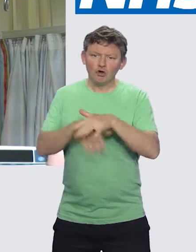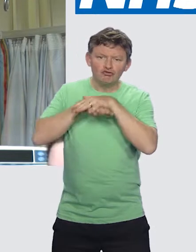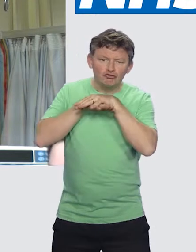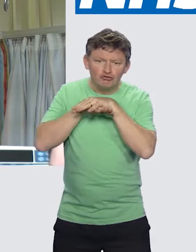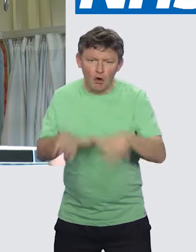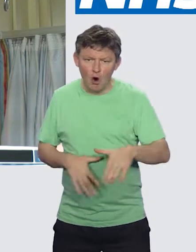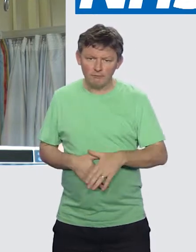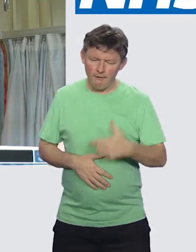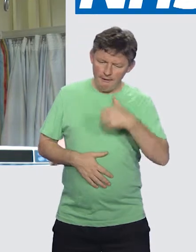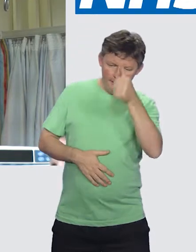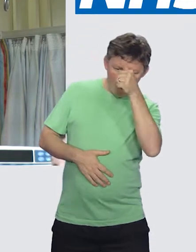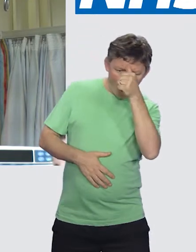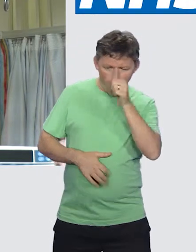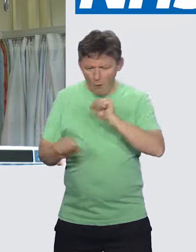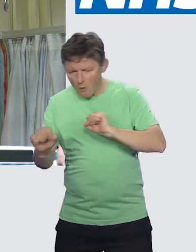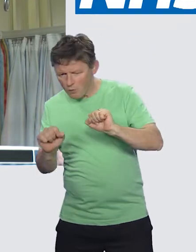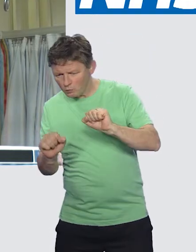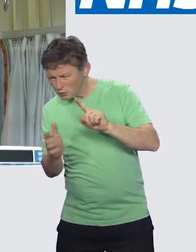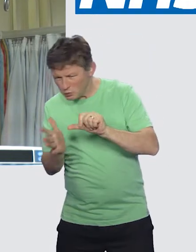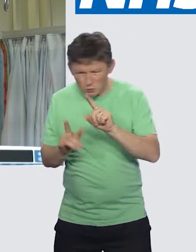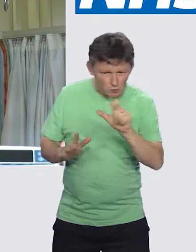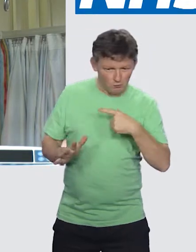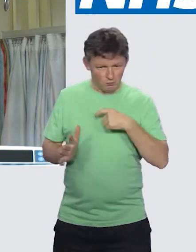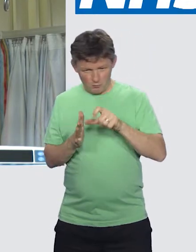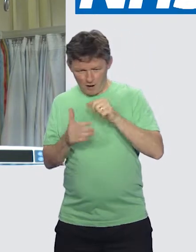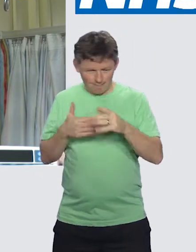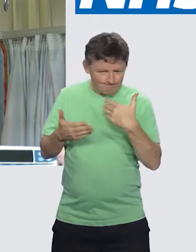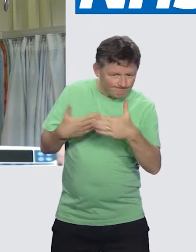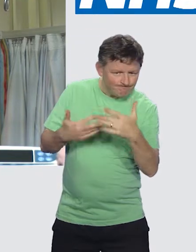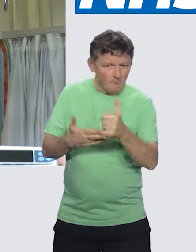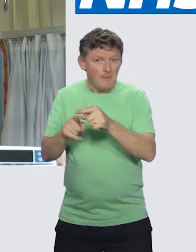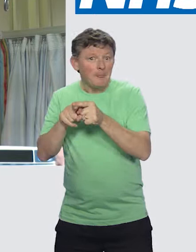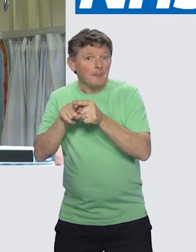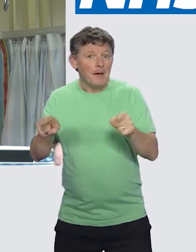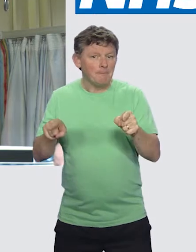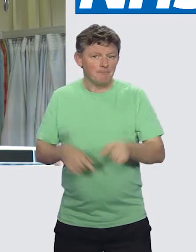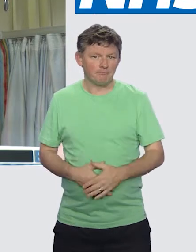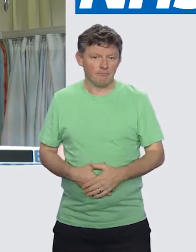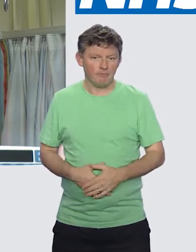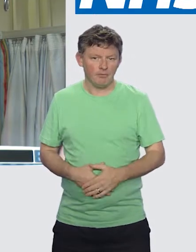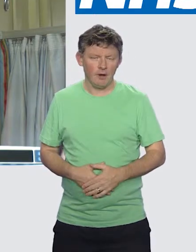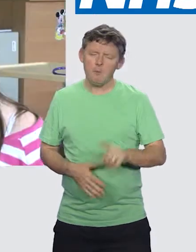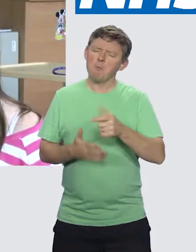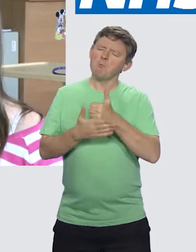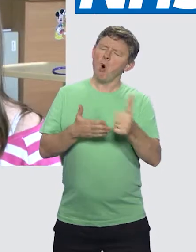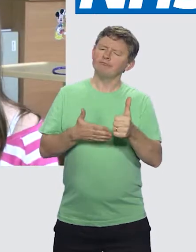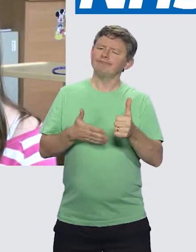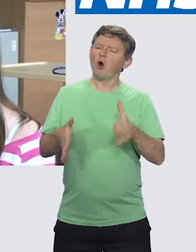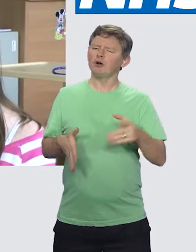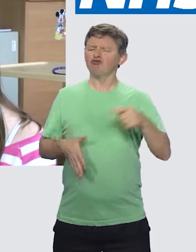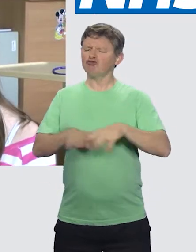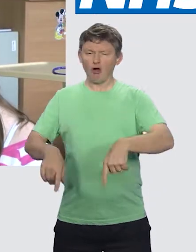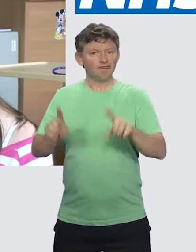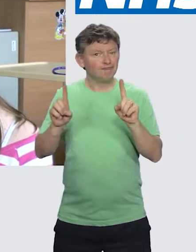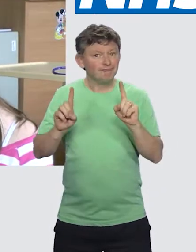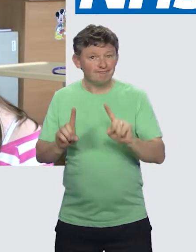because we need to see lots of children and get lots of experience to make sure that we know what we're doing when you're unwell. What's the most